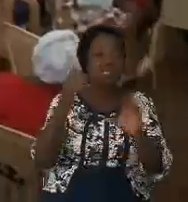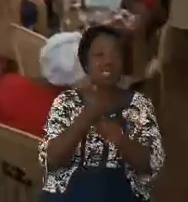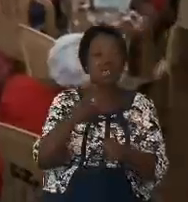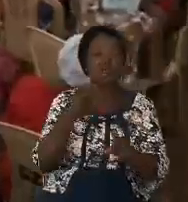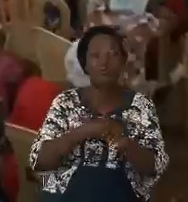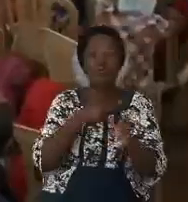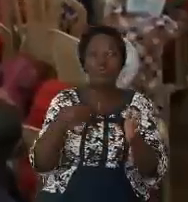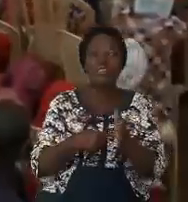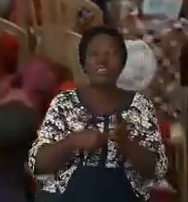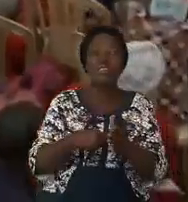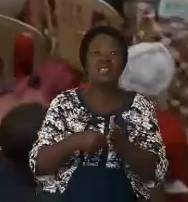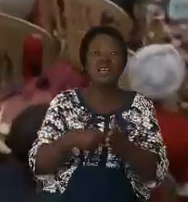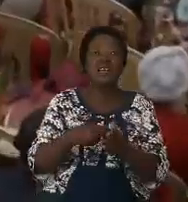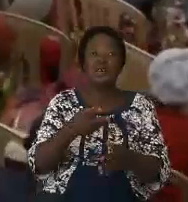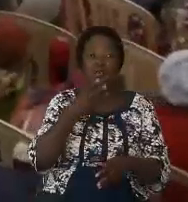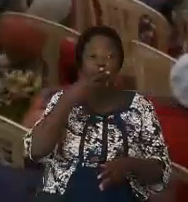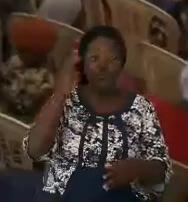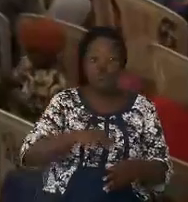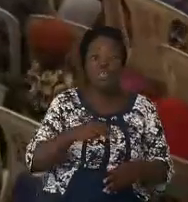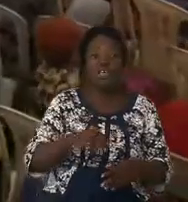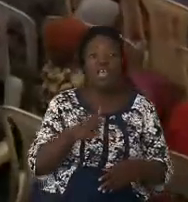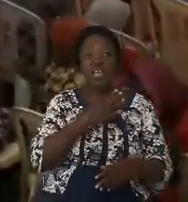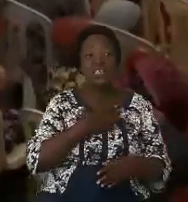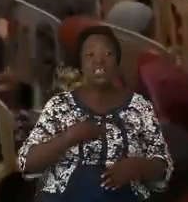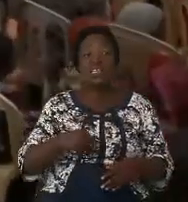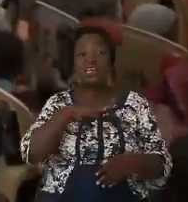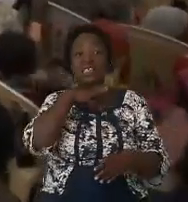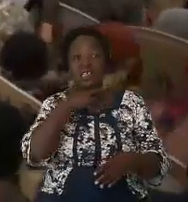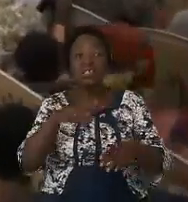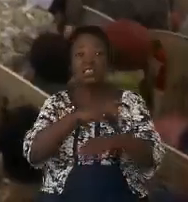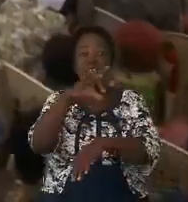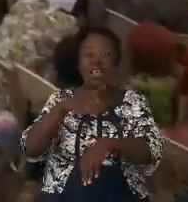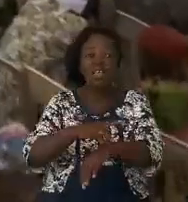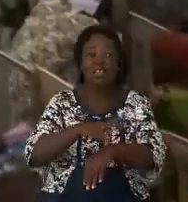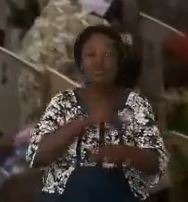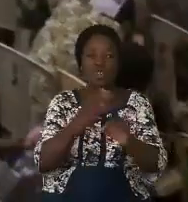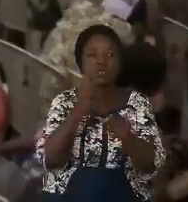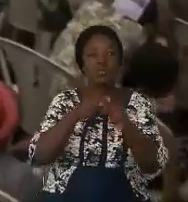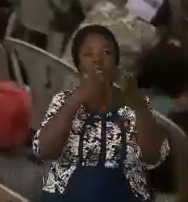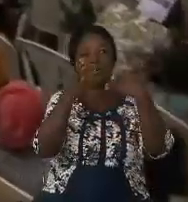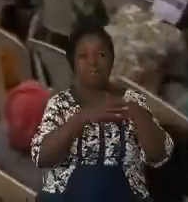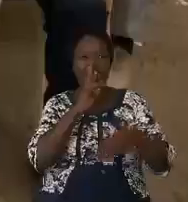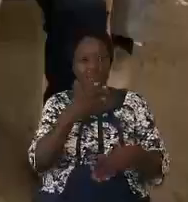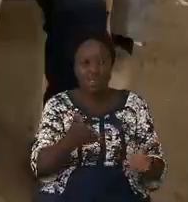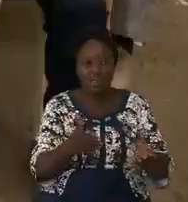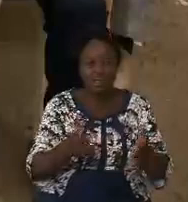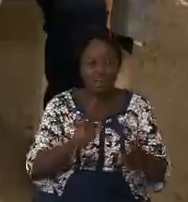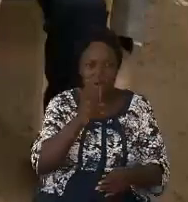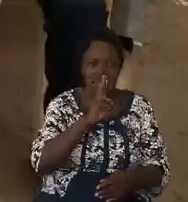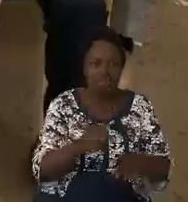return. And when he returns, he'll take you from this dusty earth. He'll take you to the golden